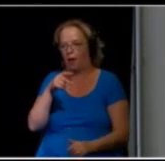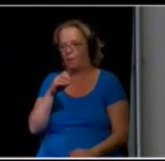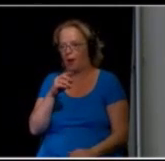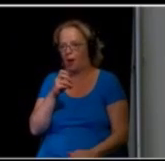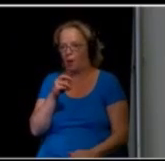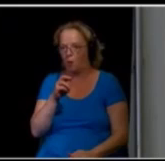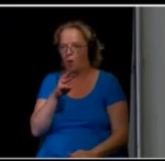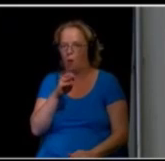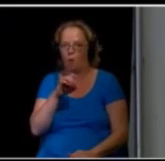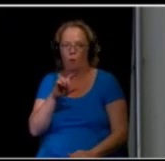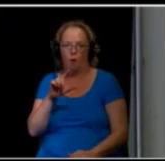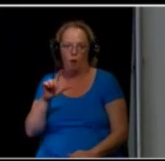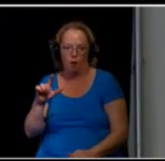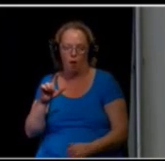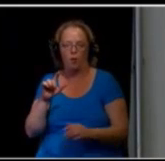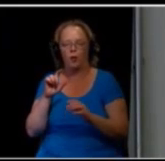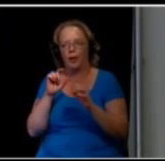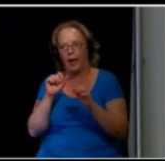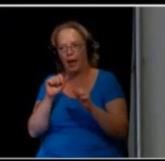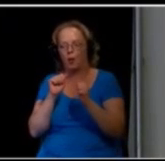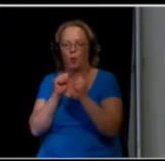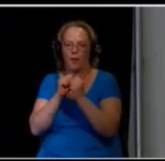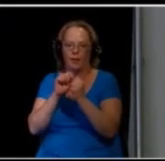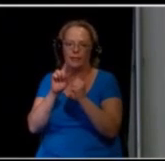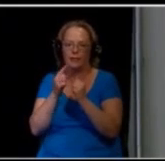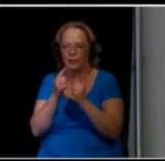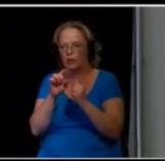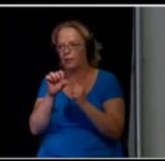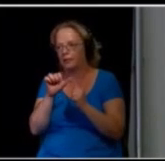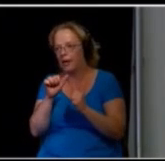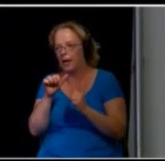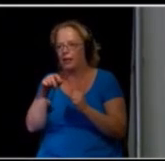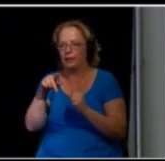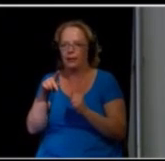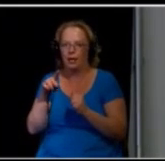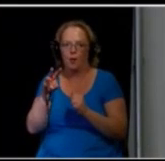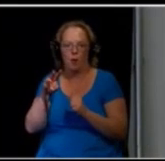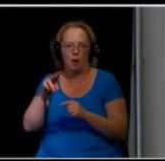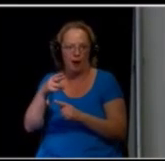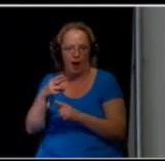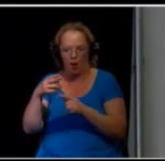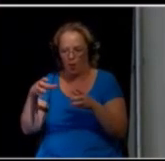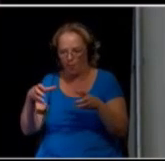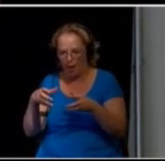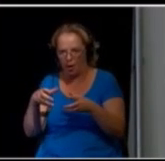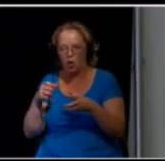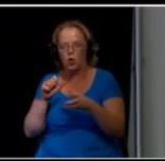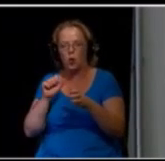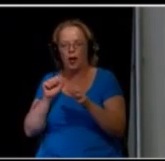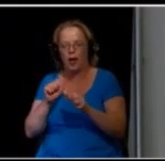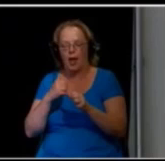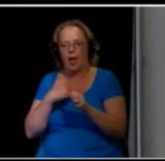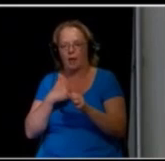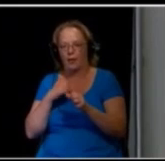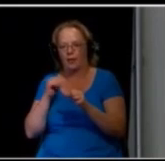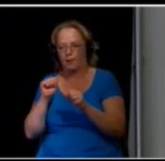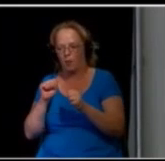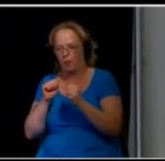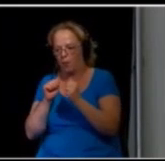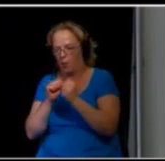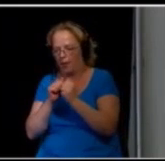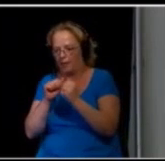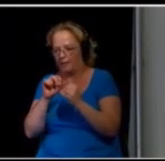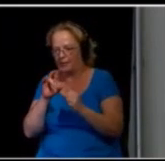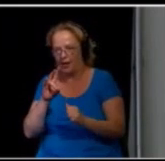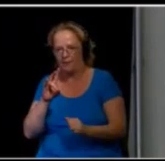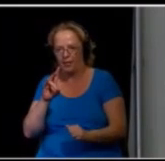to, with a single 10 kilowatt hour pack, with a peak power capability of 7 kilowatts, be able to put